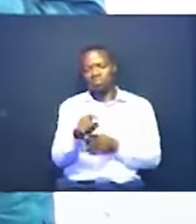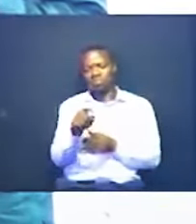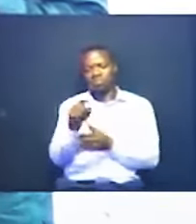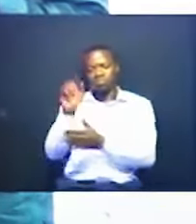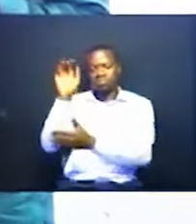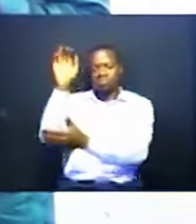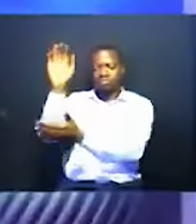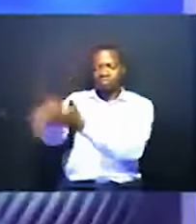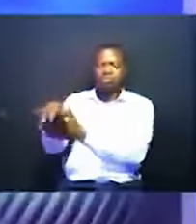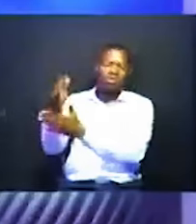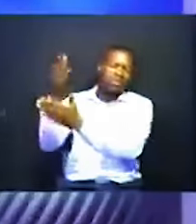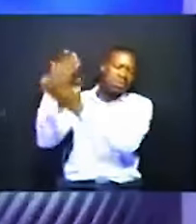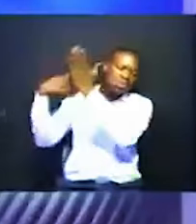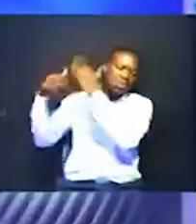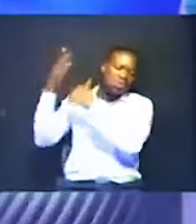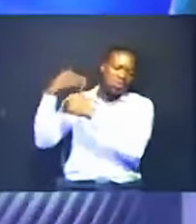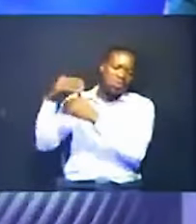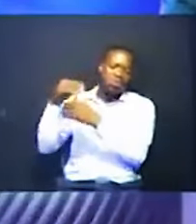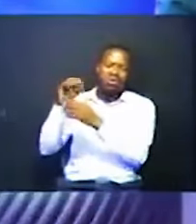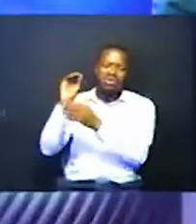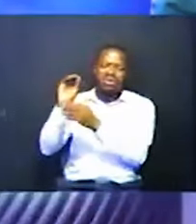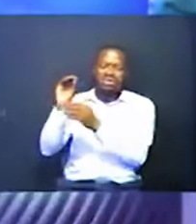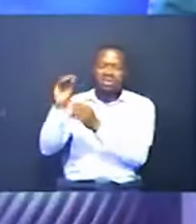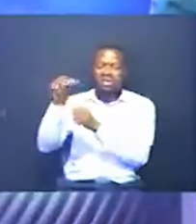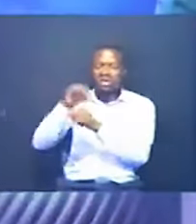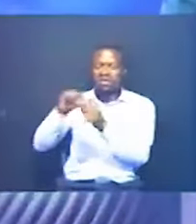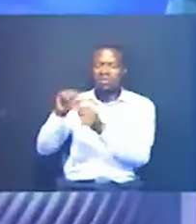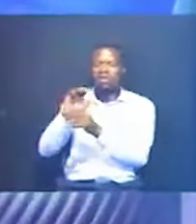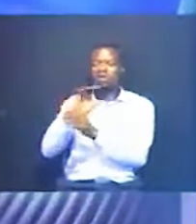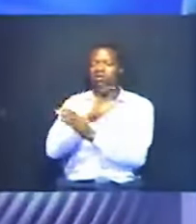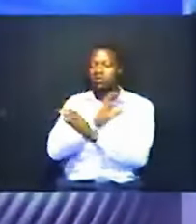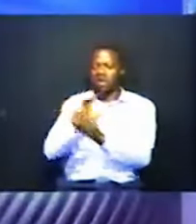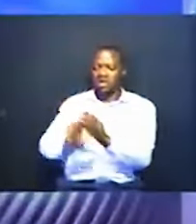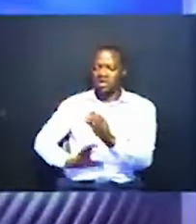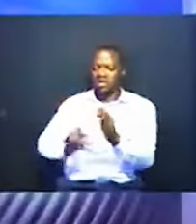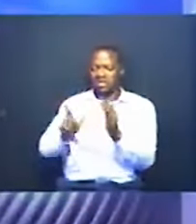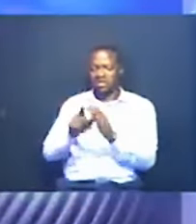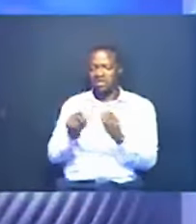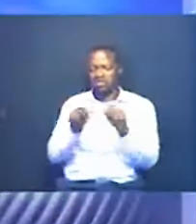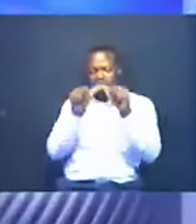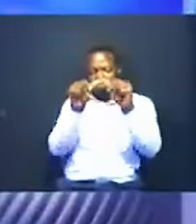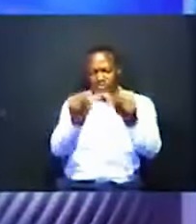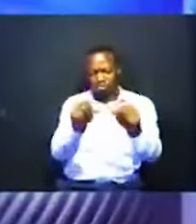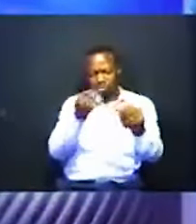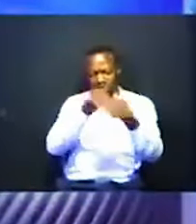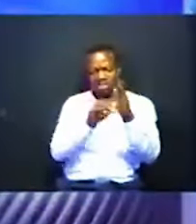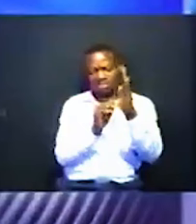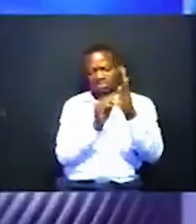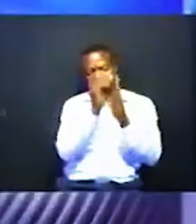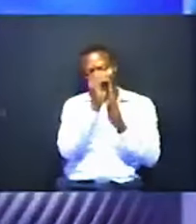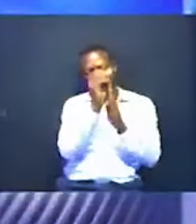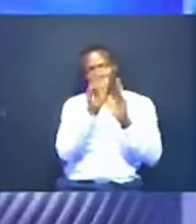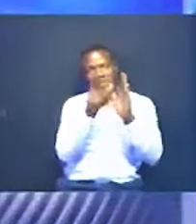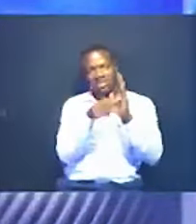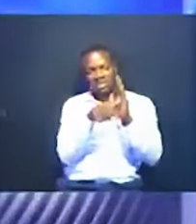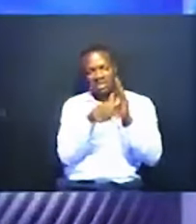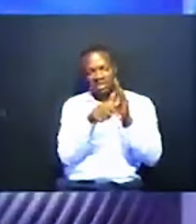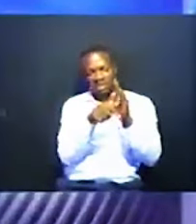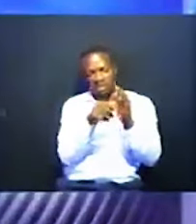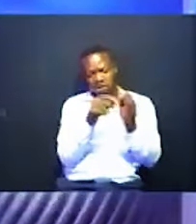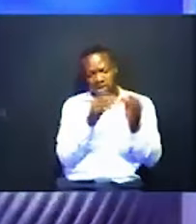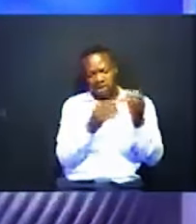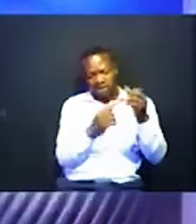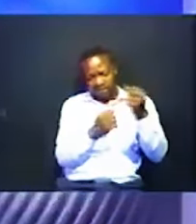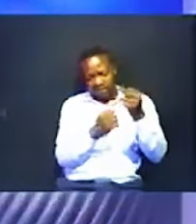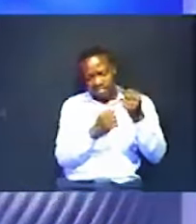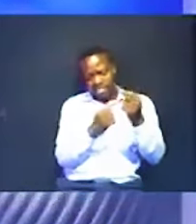Christ and be taken forward to maturity and laying again the foundation of repentance